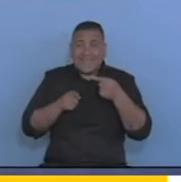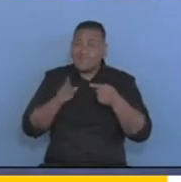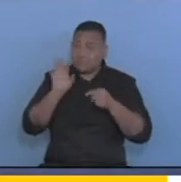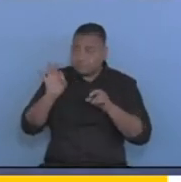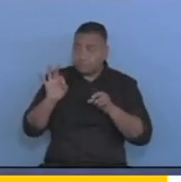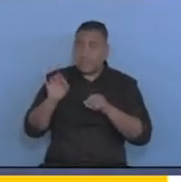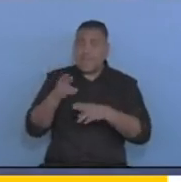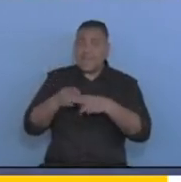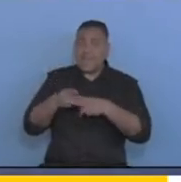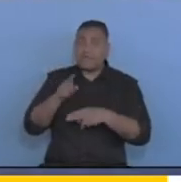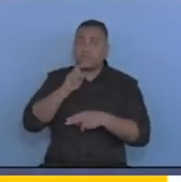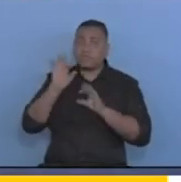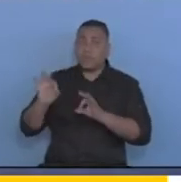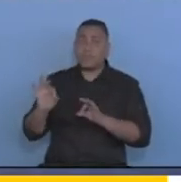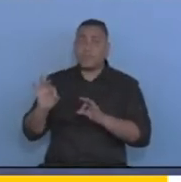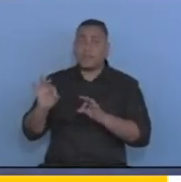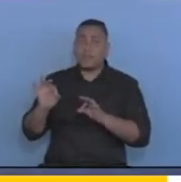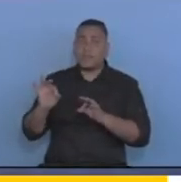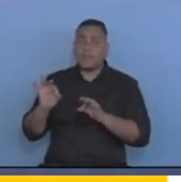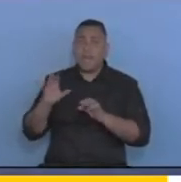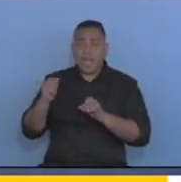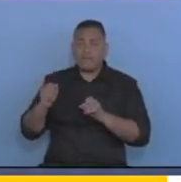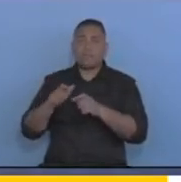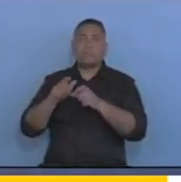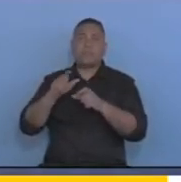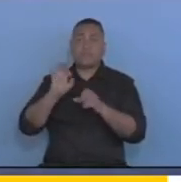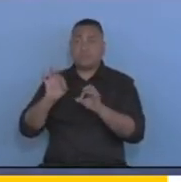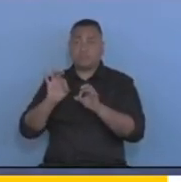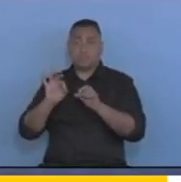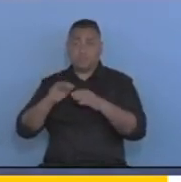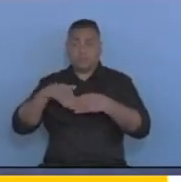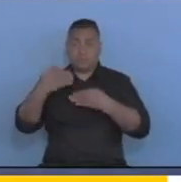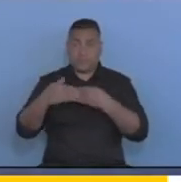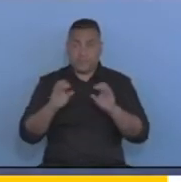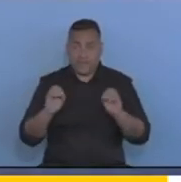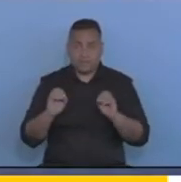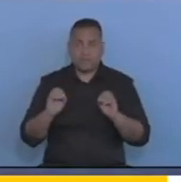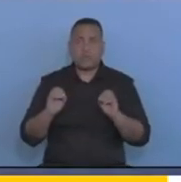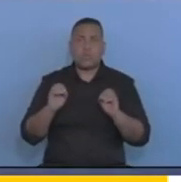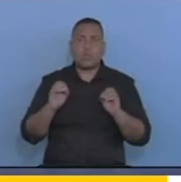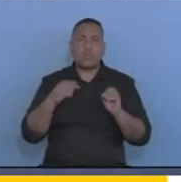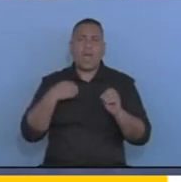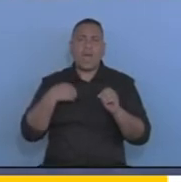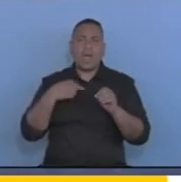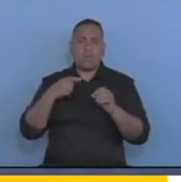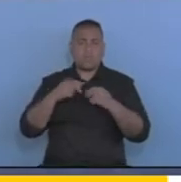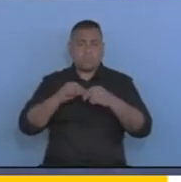a bigger problem, and it's very expensive afterwards. That's where it comes in.